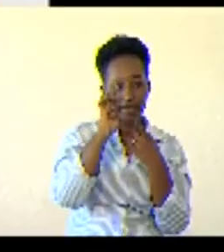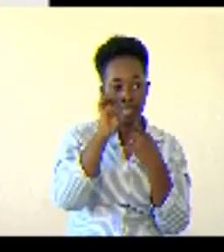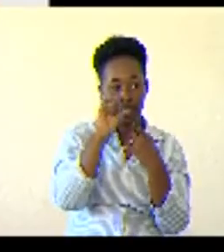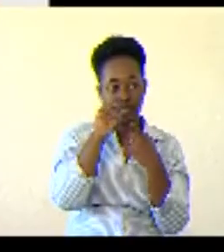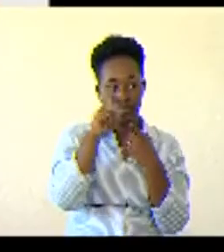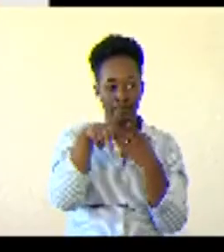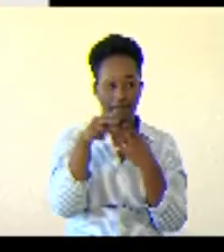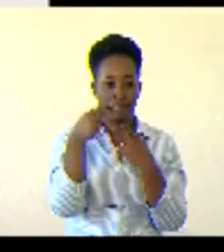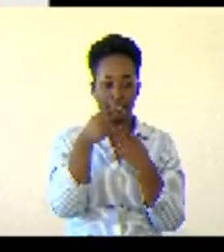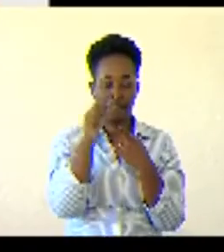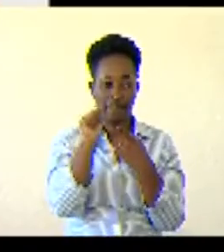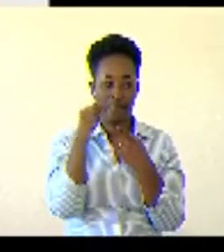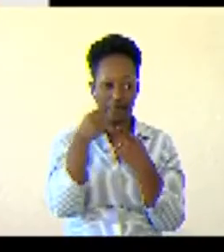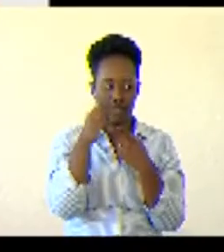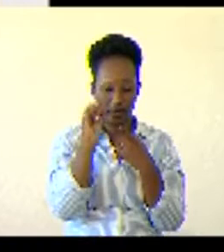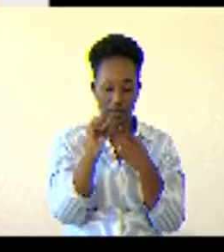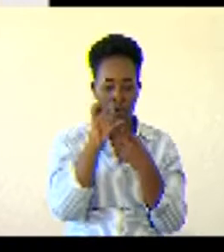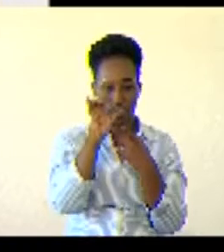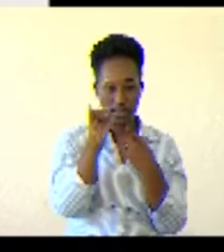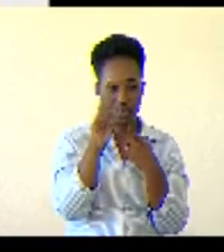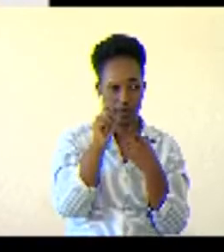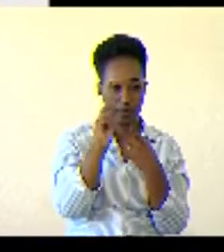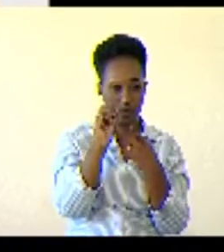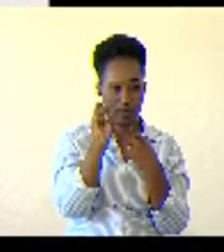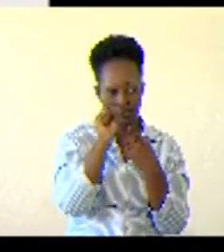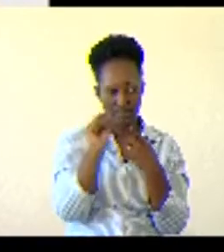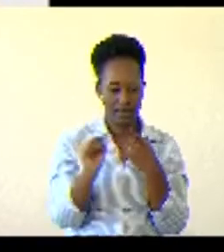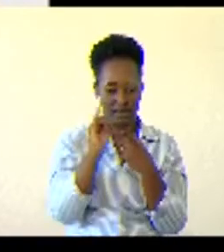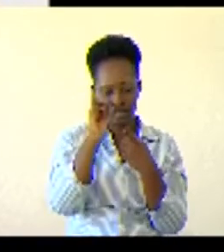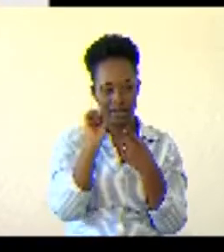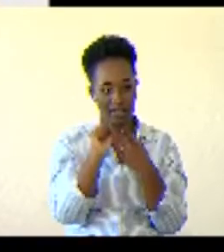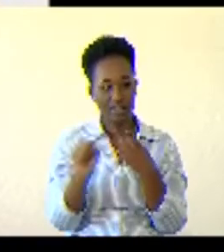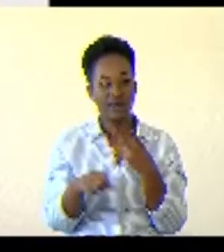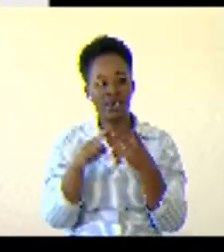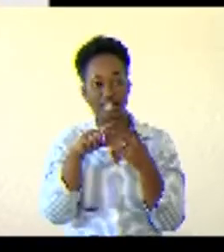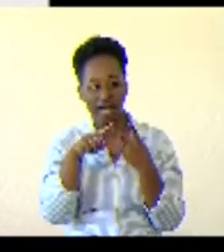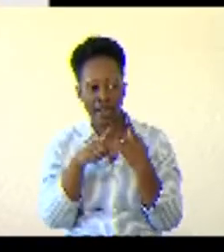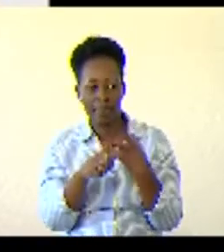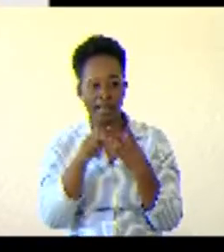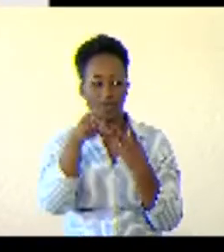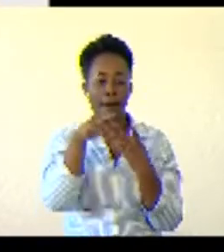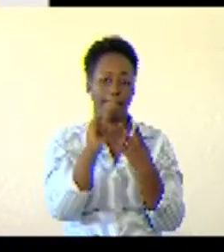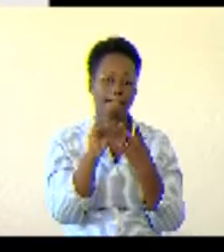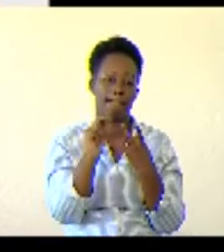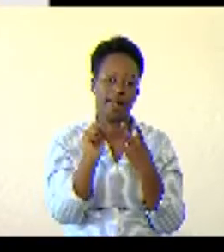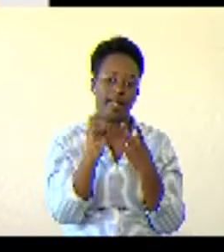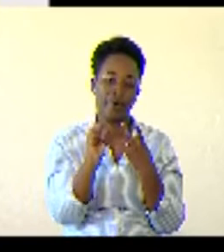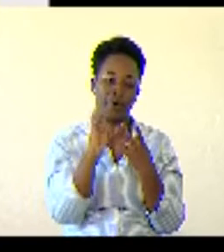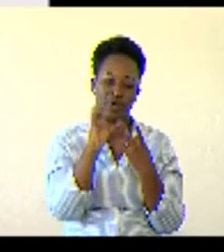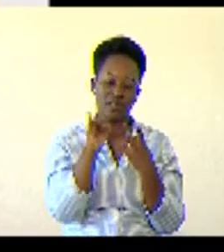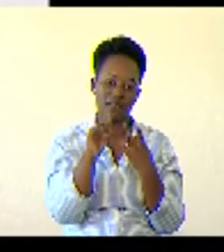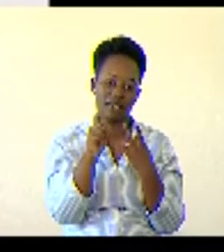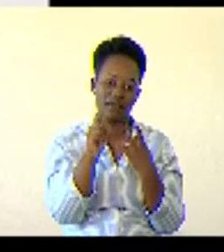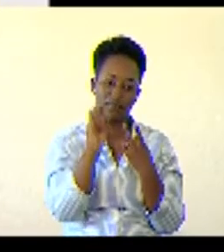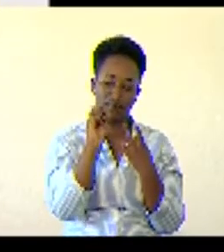pinocytosis. Who can give me an example of phagocytosis? I think you do remember how some